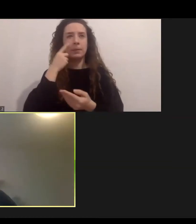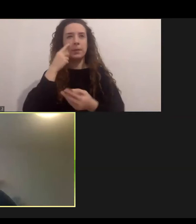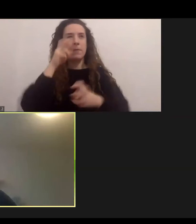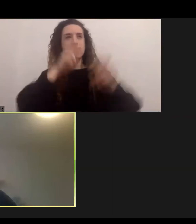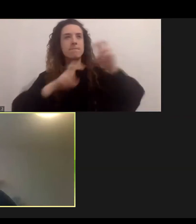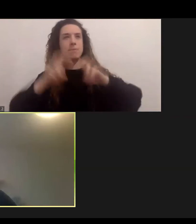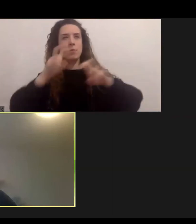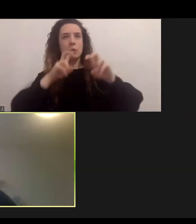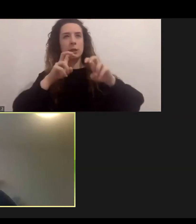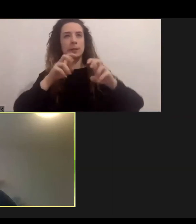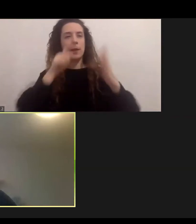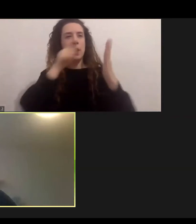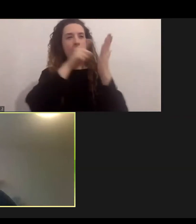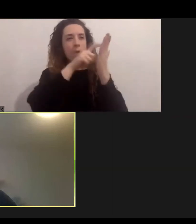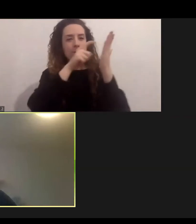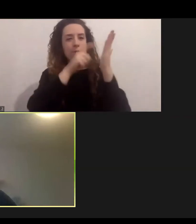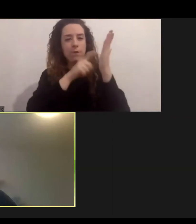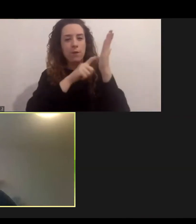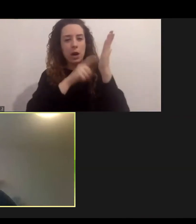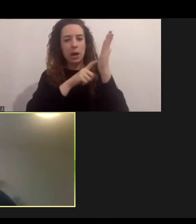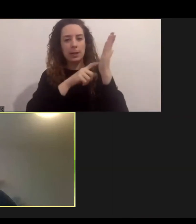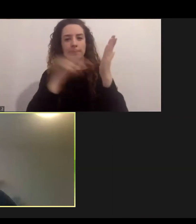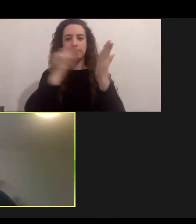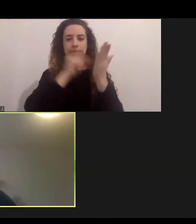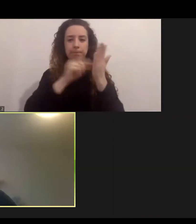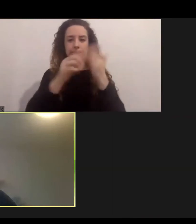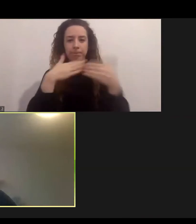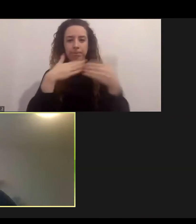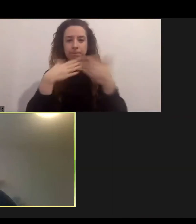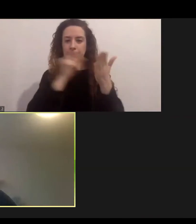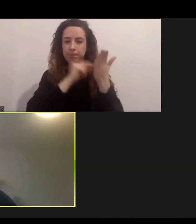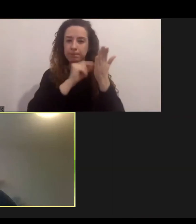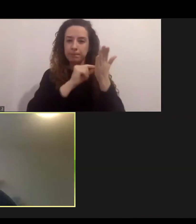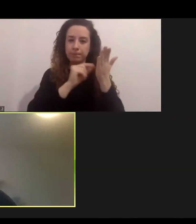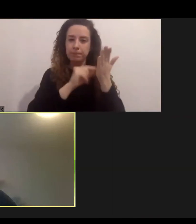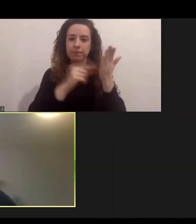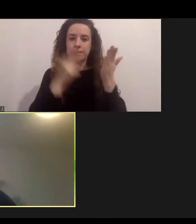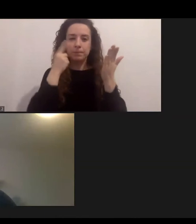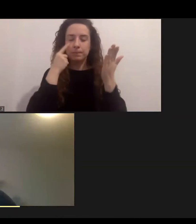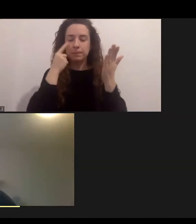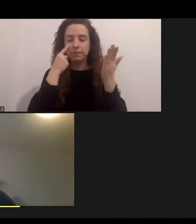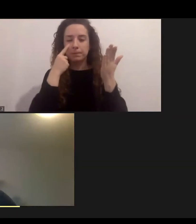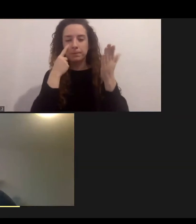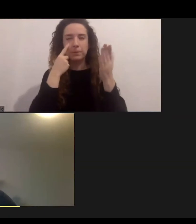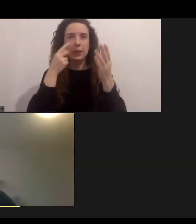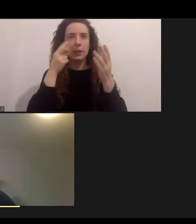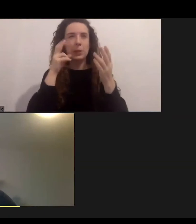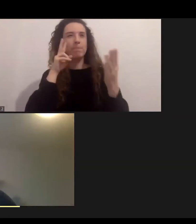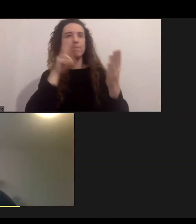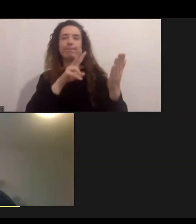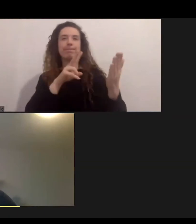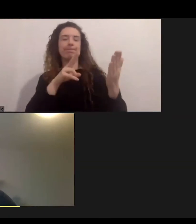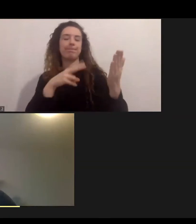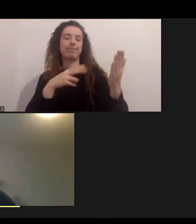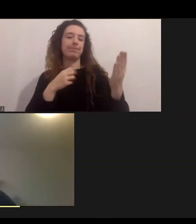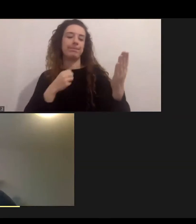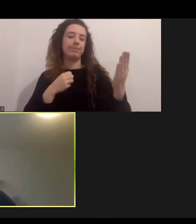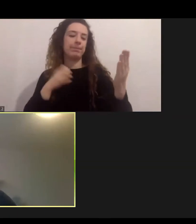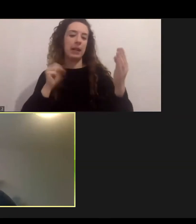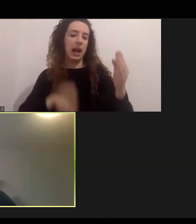make us understand better what are your barriers and how you use the internet and how you use the e-learning